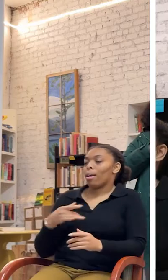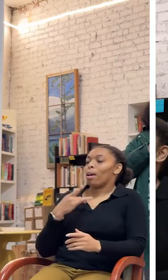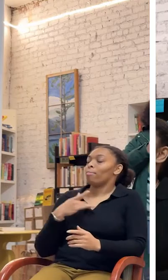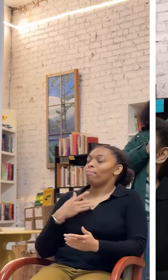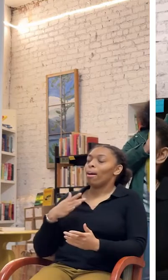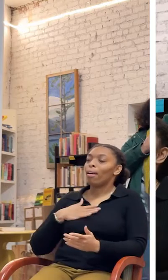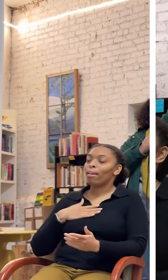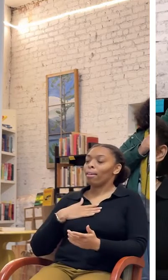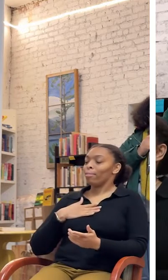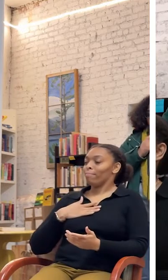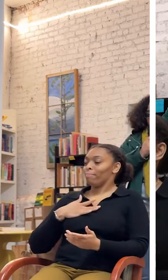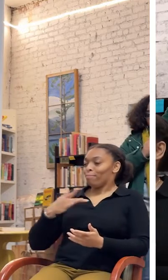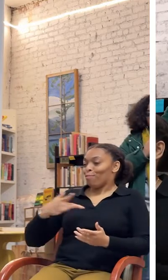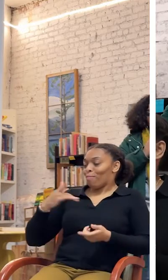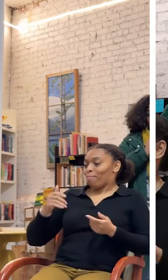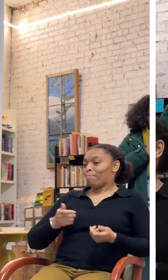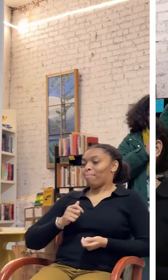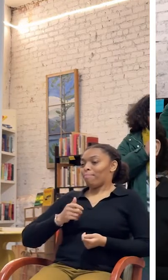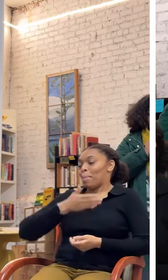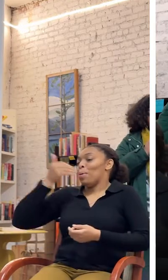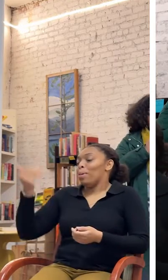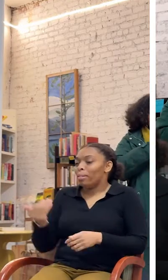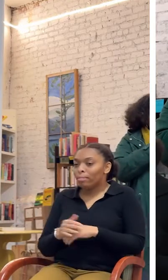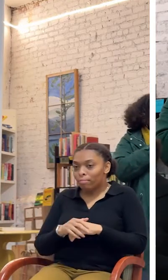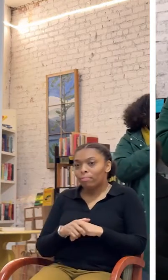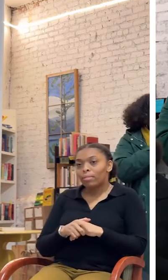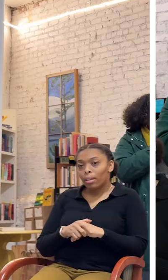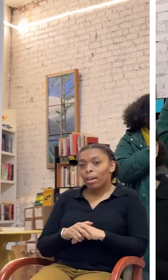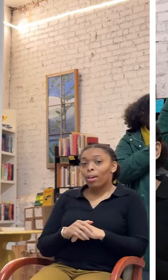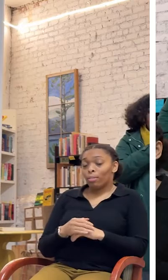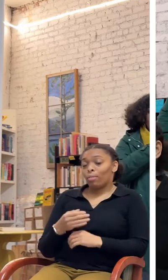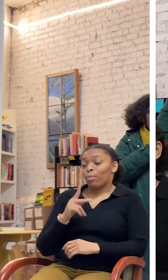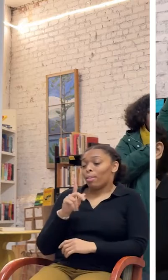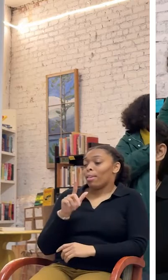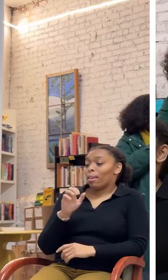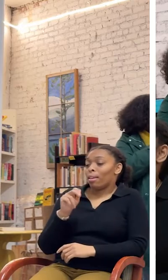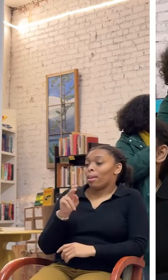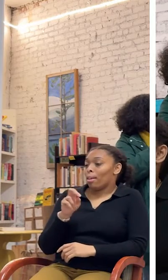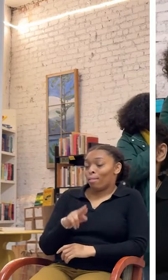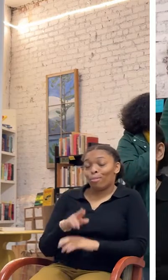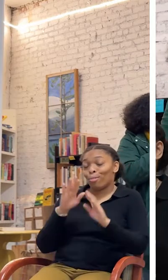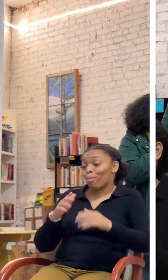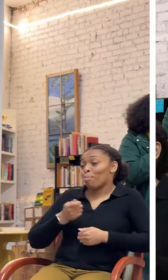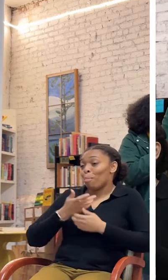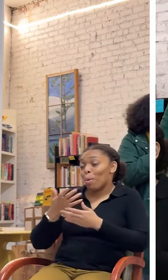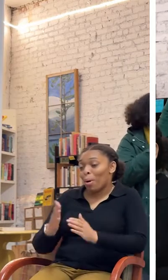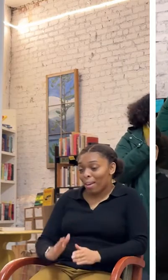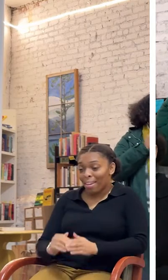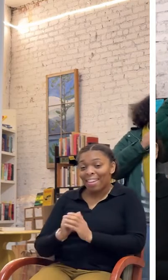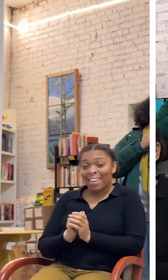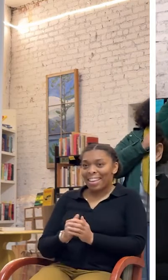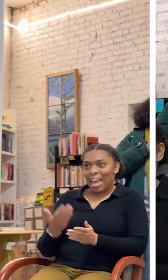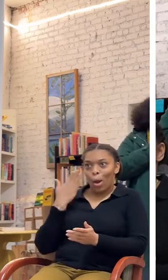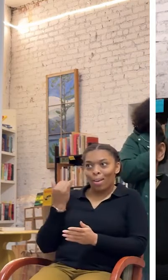changes my mood. Kleaver was a very great poet. I don't know if he